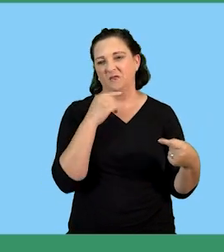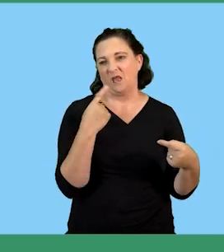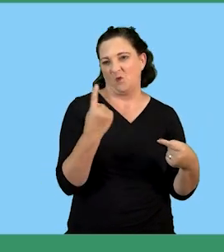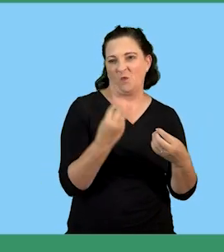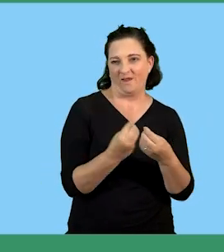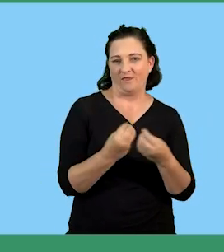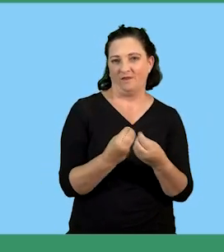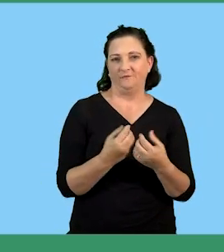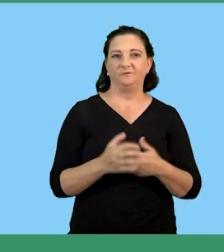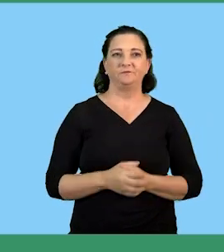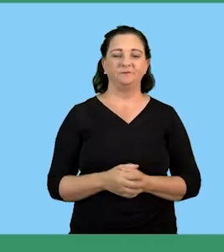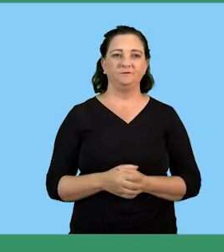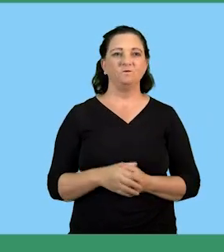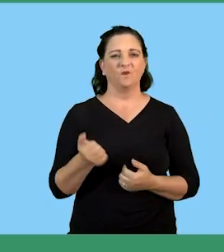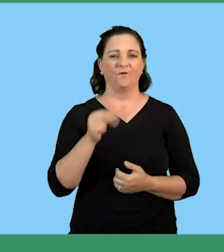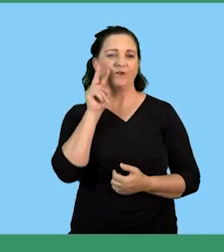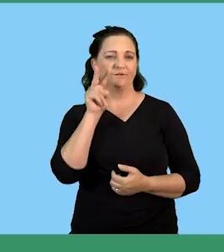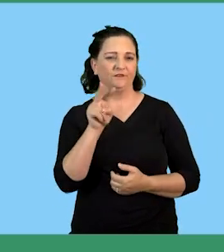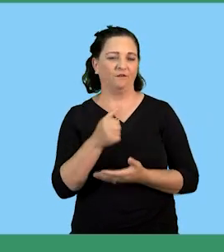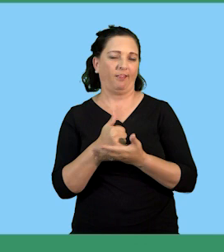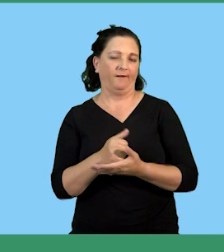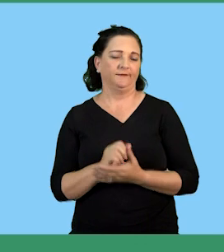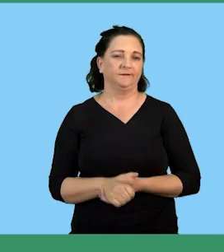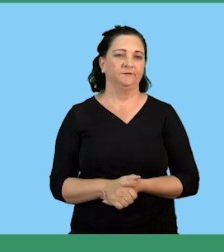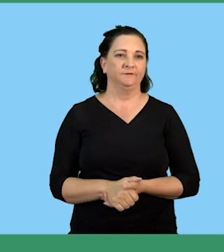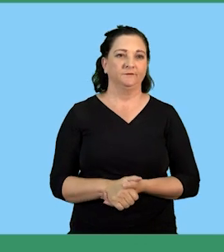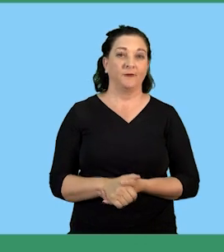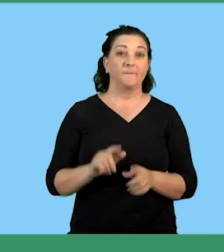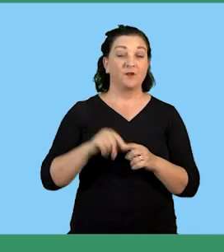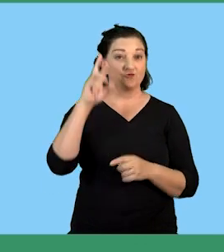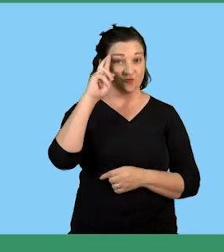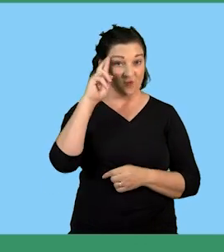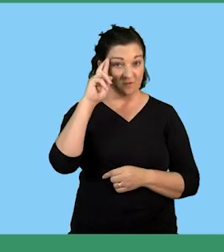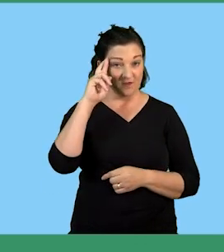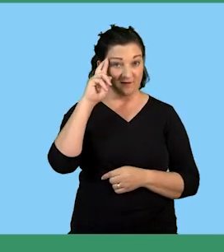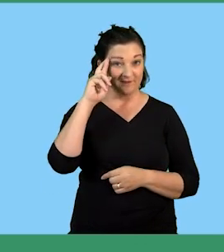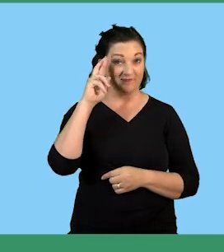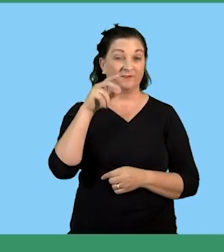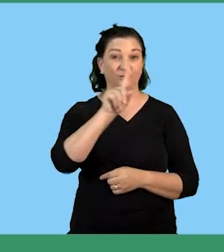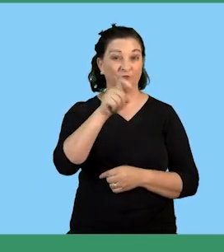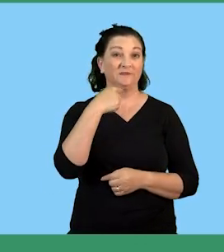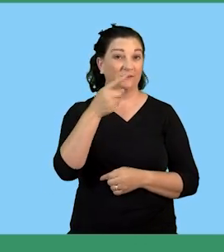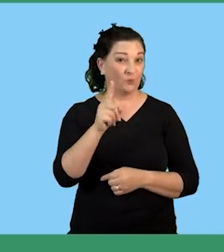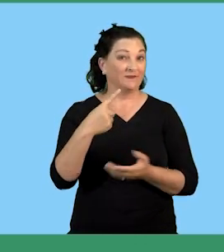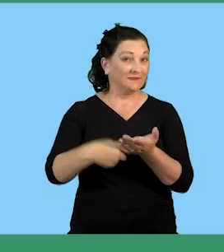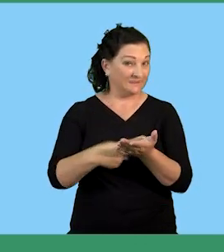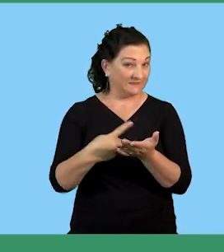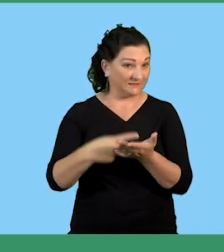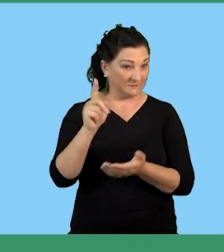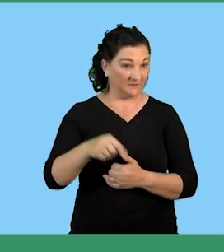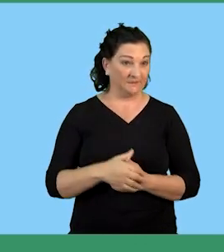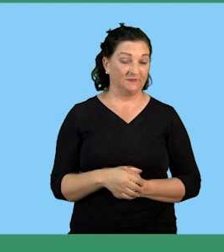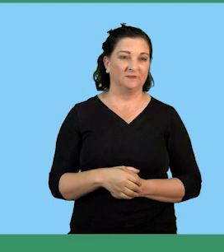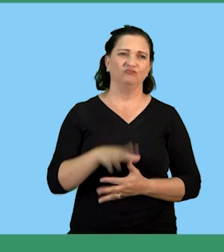is basically falls under one umbrella of a visual aid. And then remember the question said discuss. So